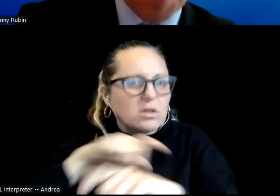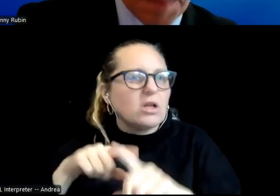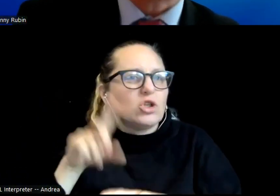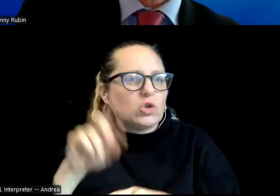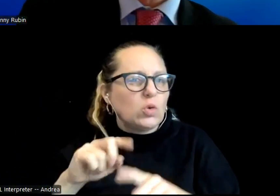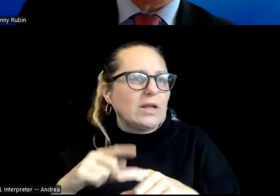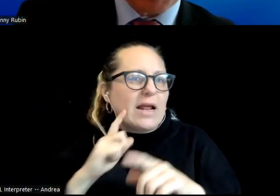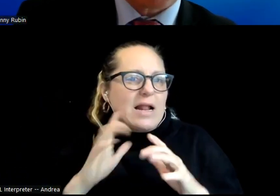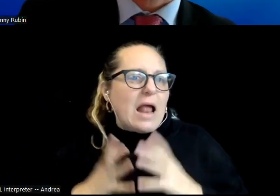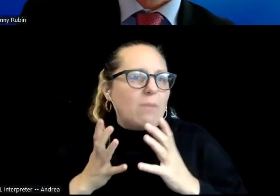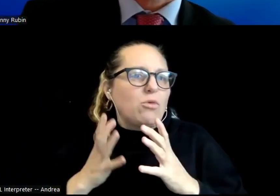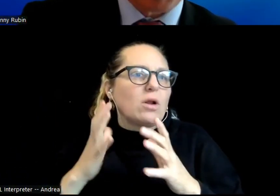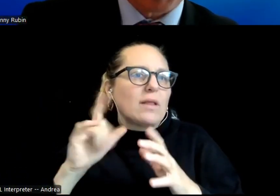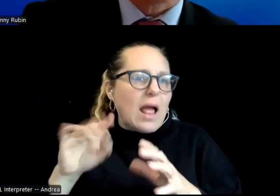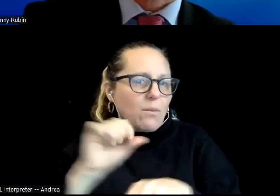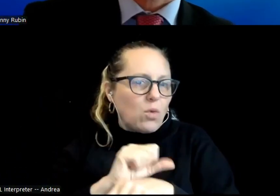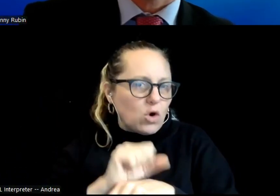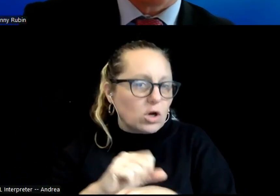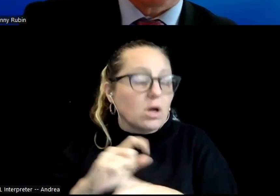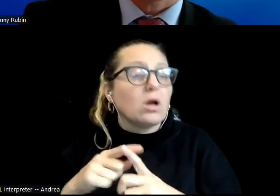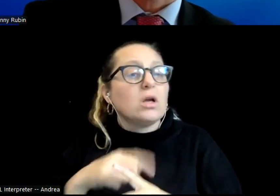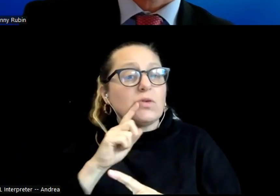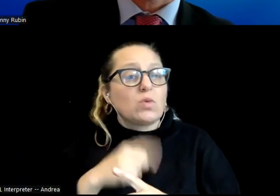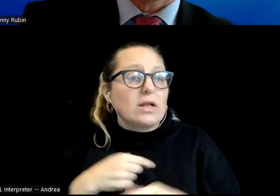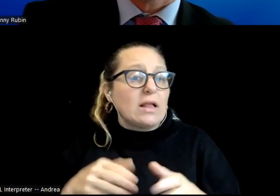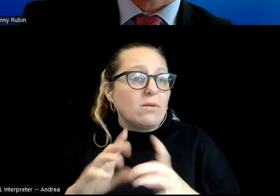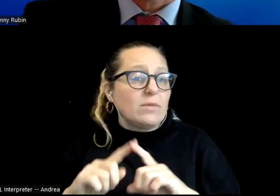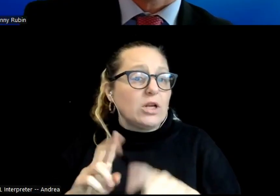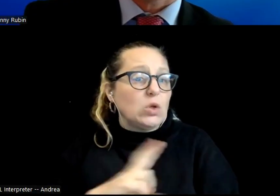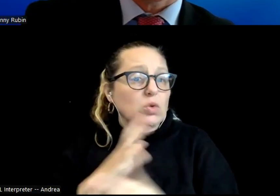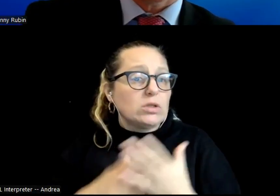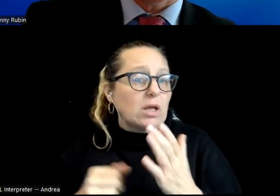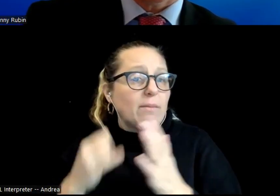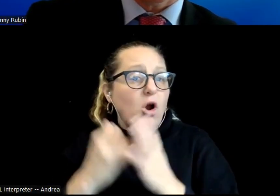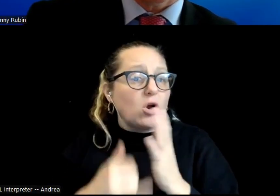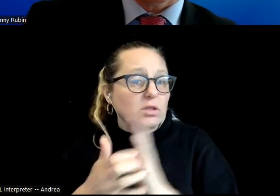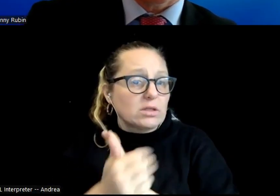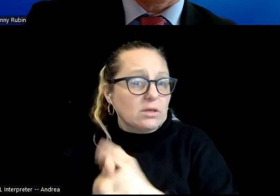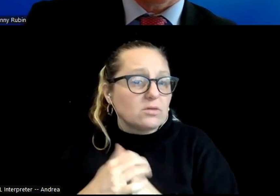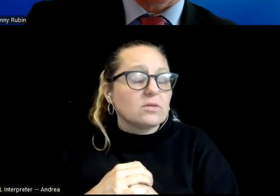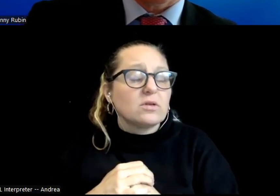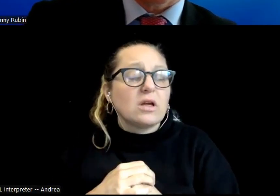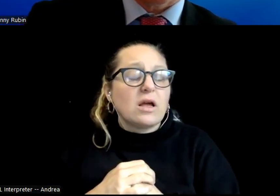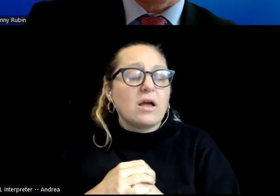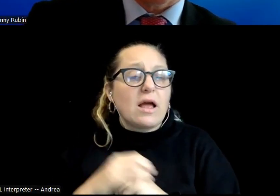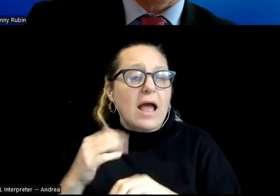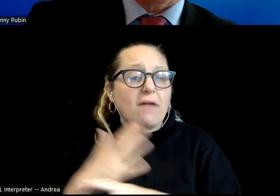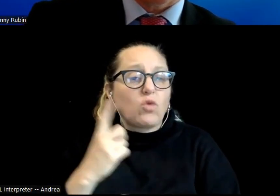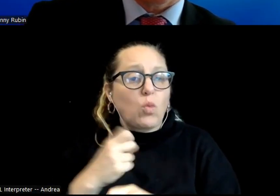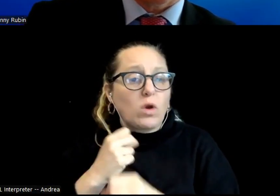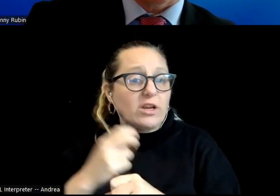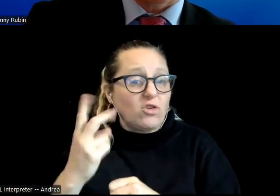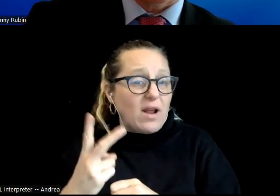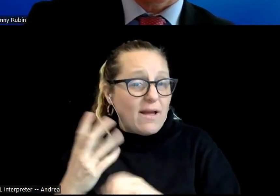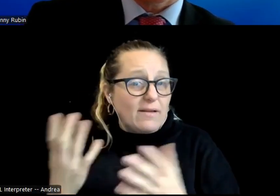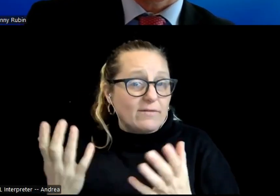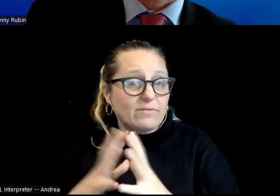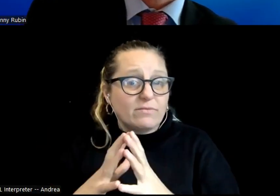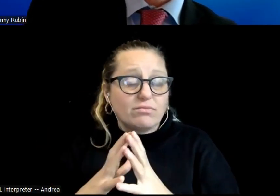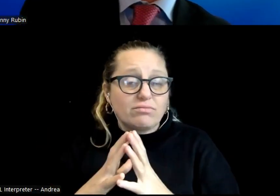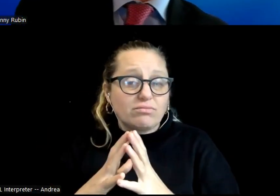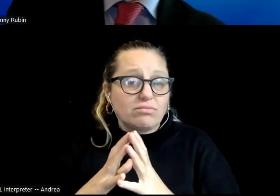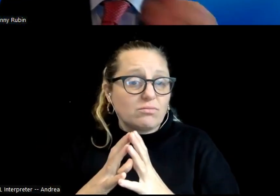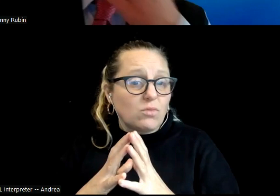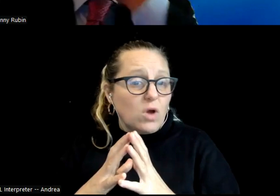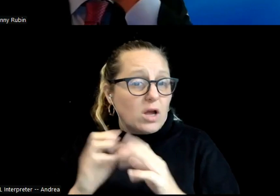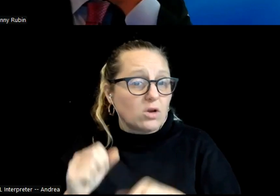there. So it allowed me to use some of my artistic skills. And after a year and a half, I was able